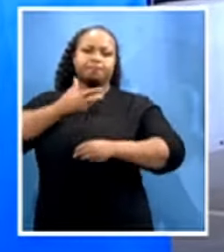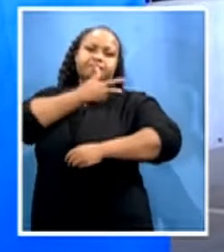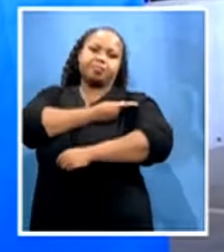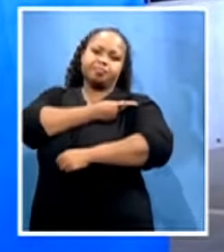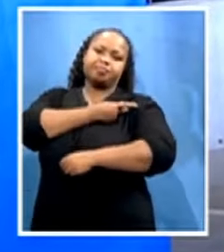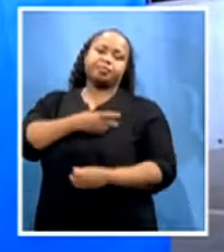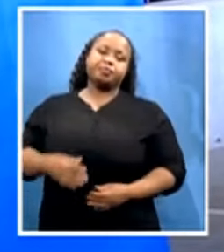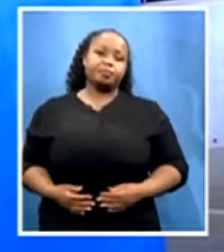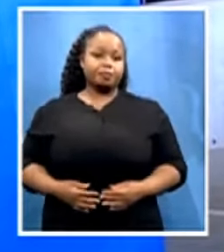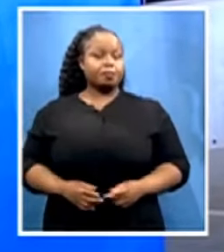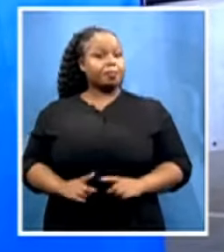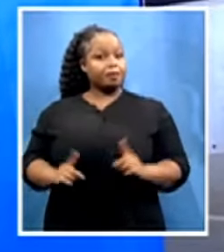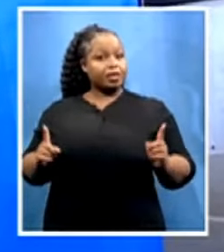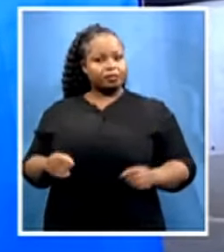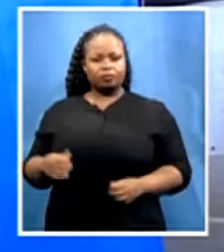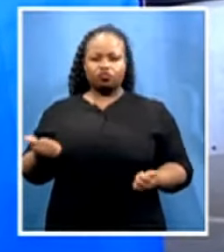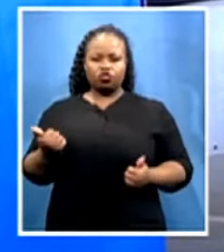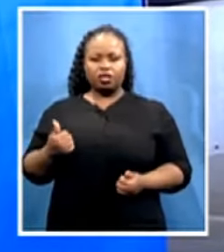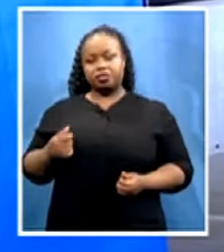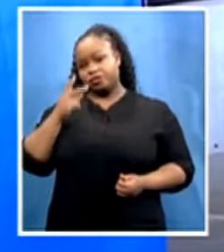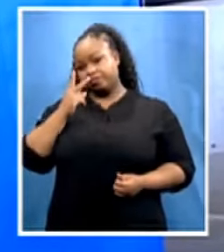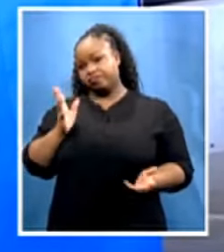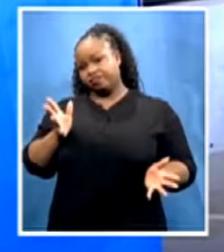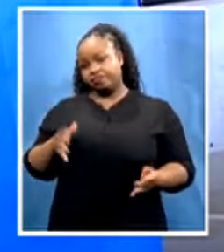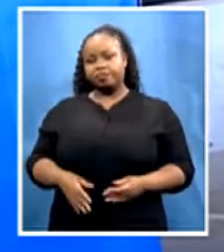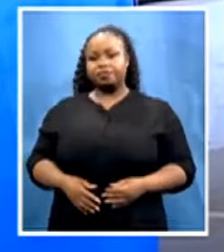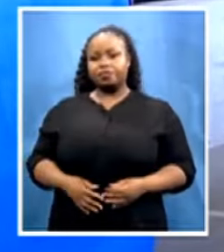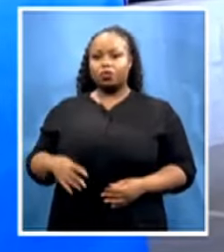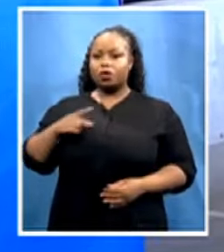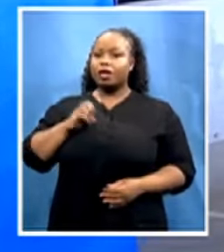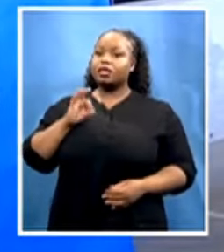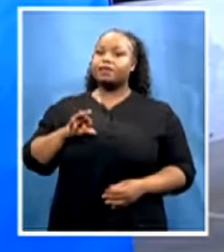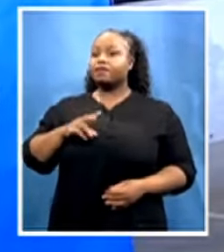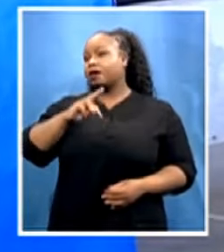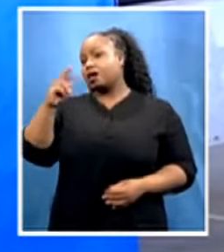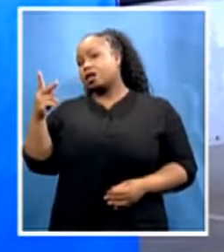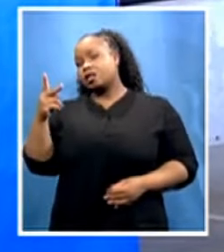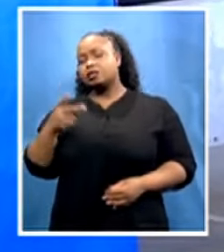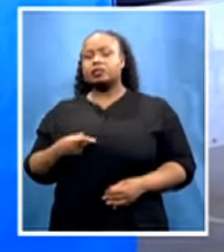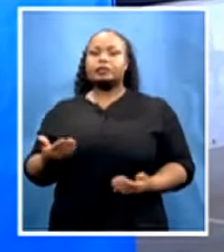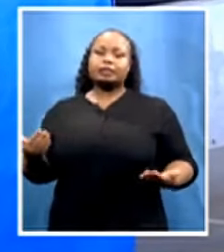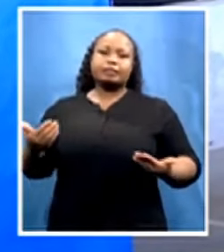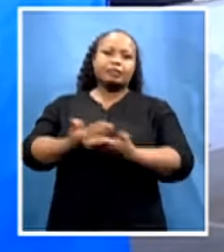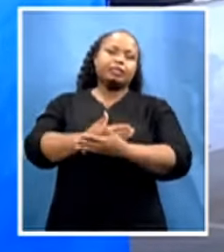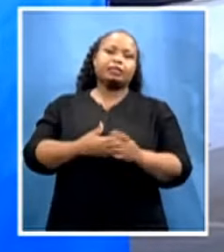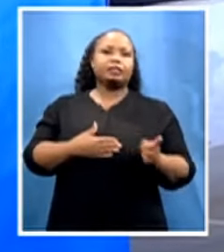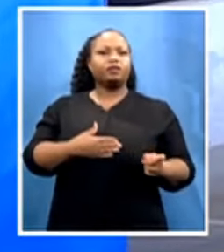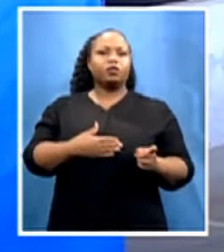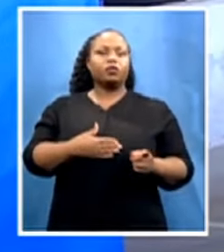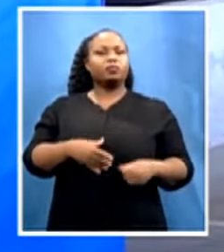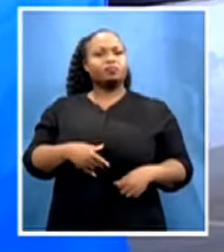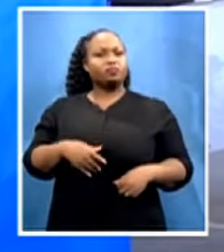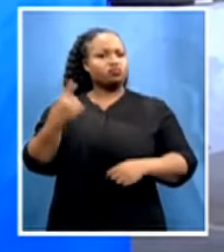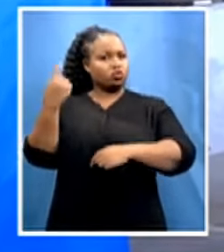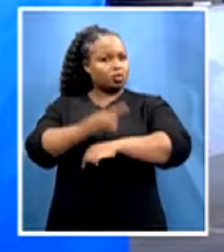mentioned that should some of them miss out on this day today, they will still be part of that